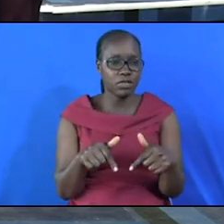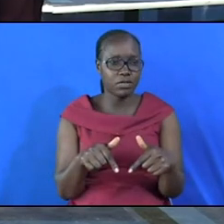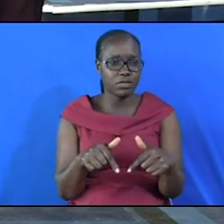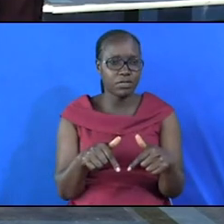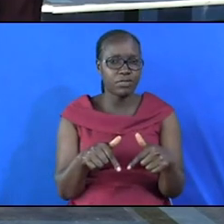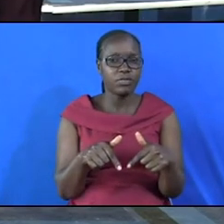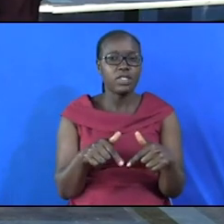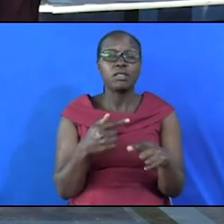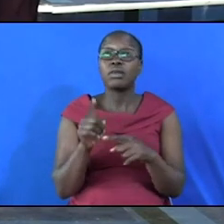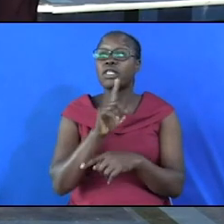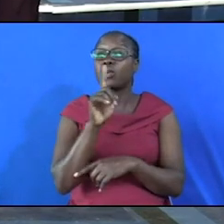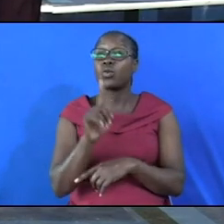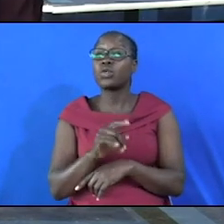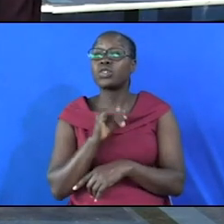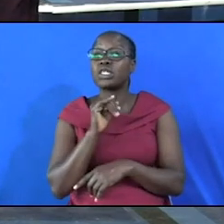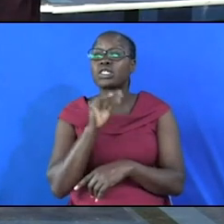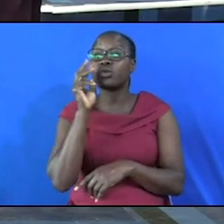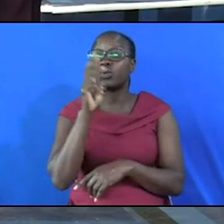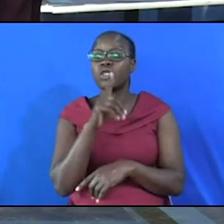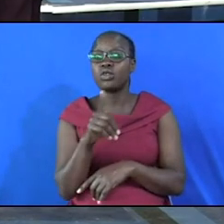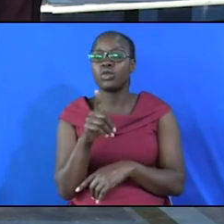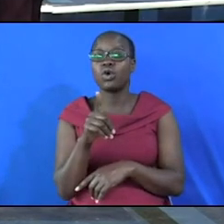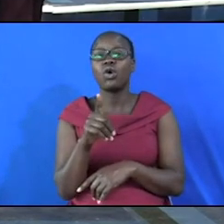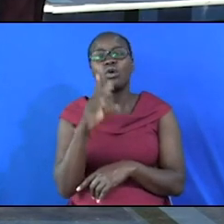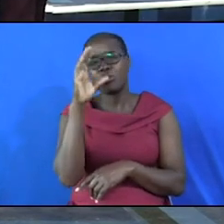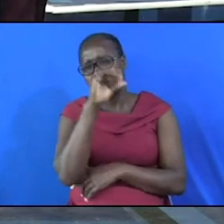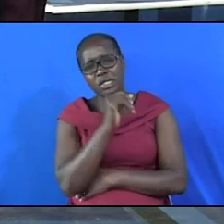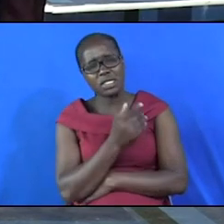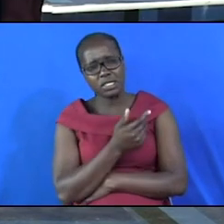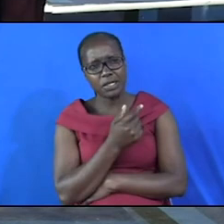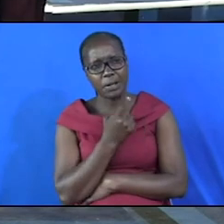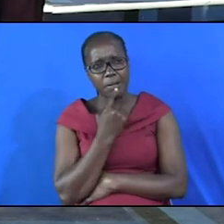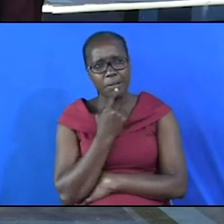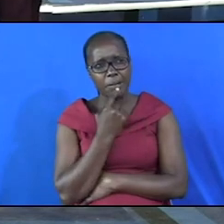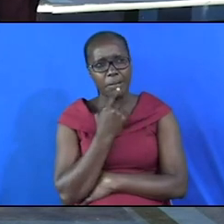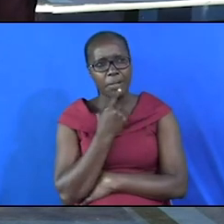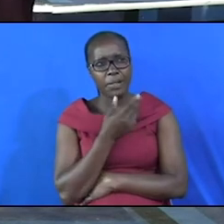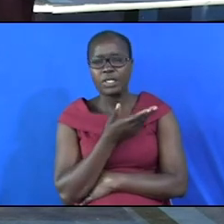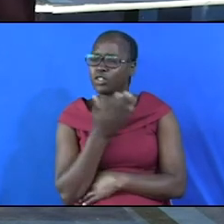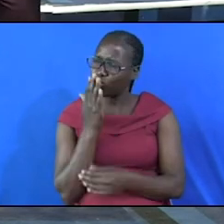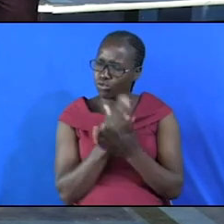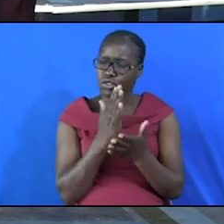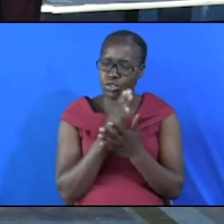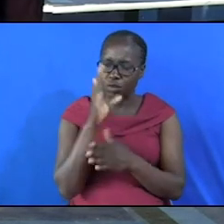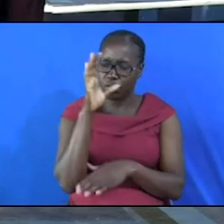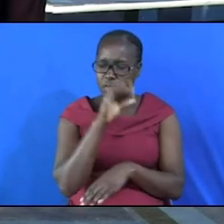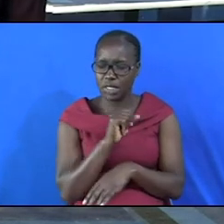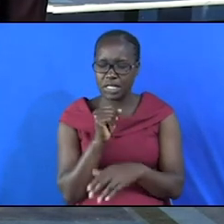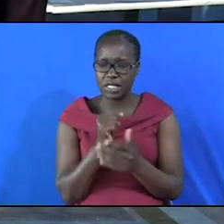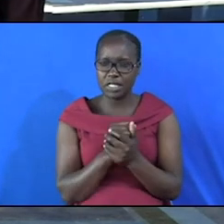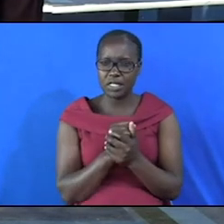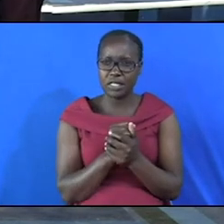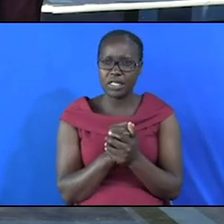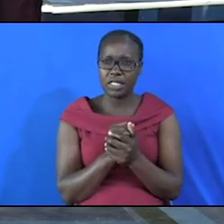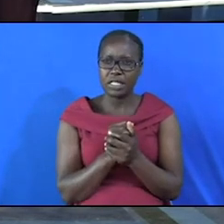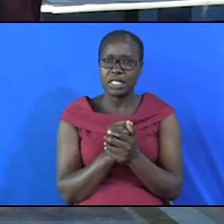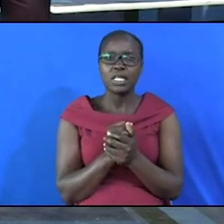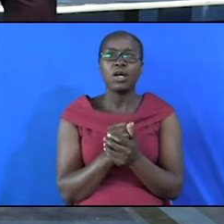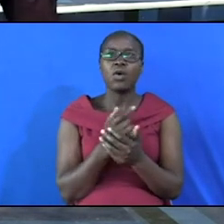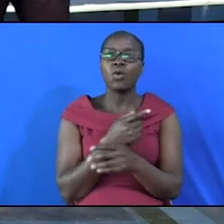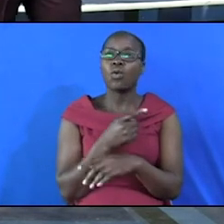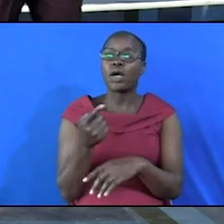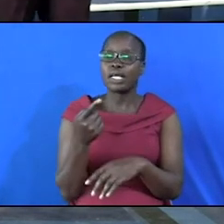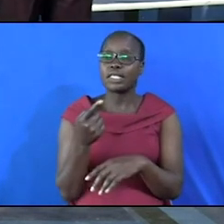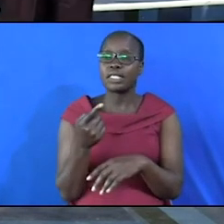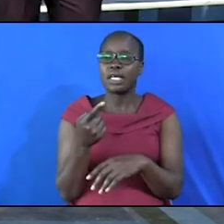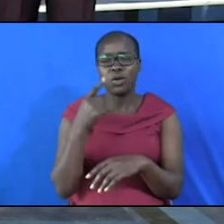here. But the question is, will you be what? Be missed. Will you be missed? When people will be marching, when the saints